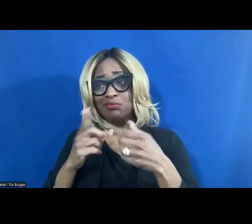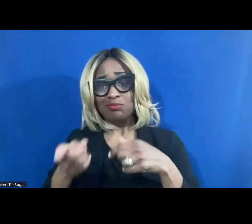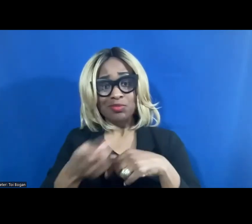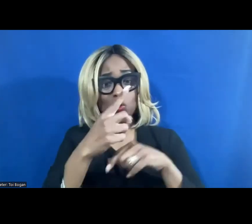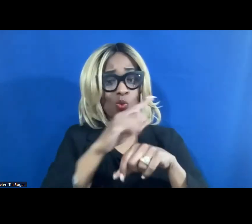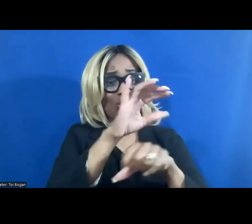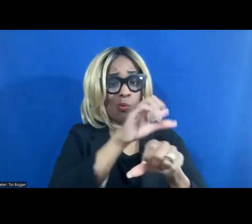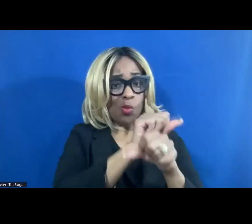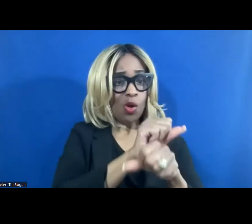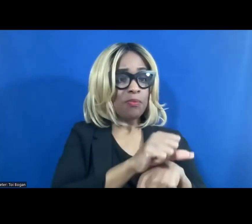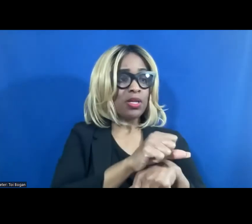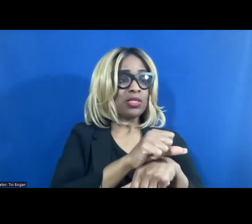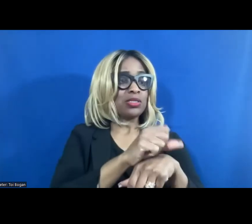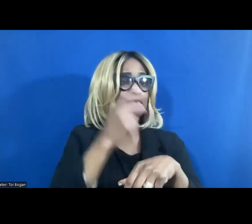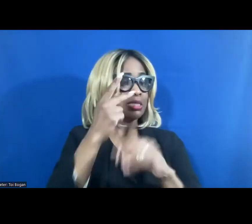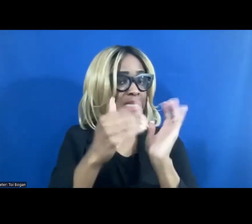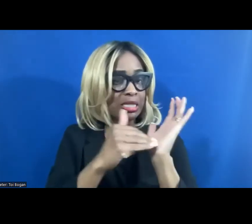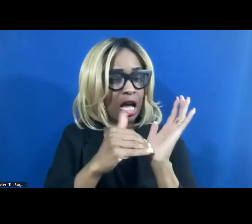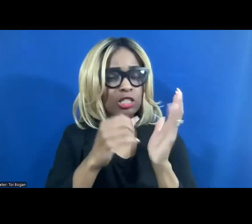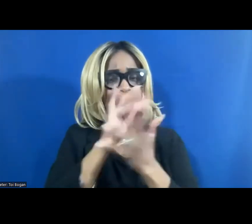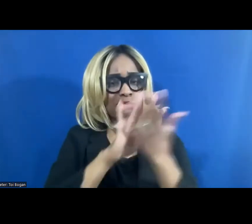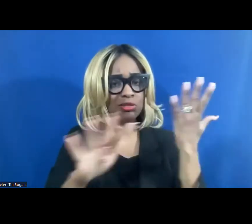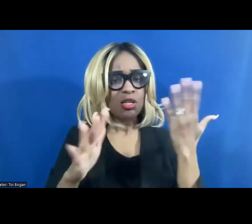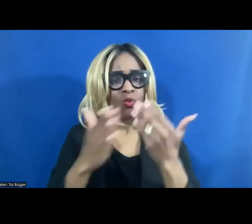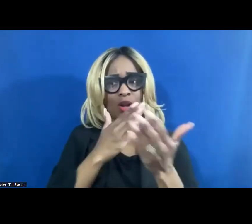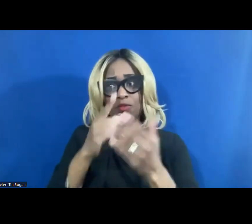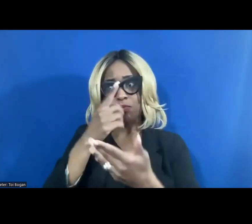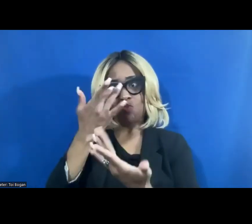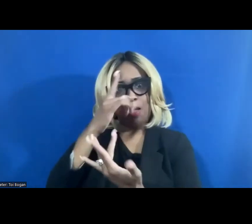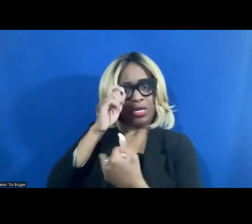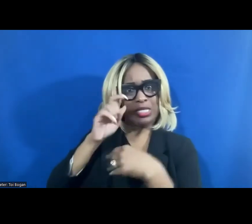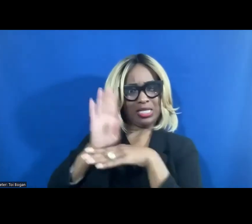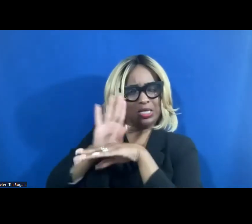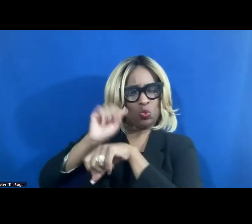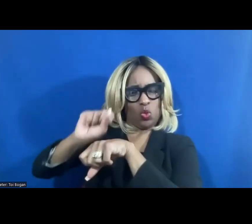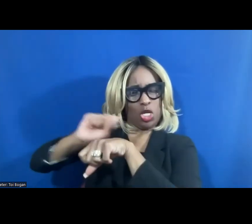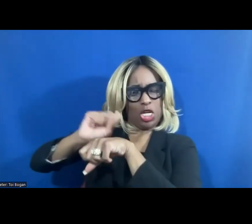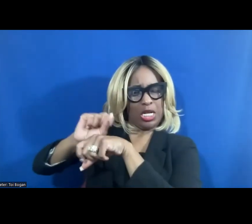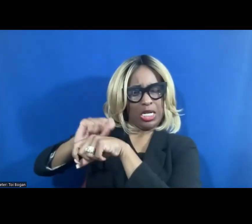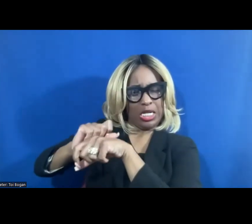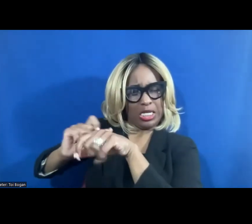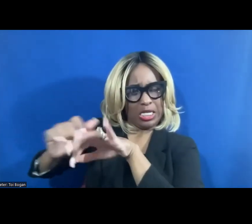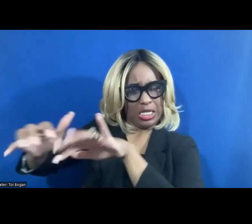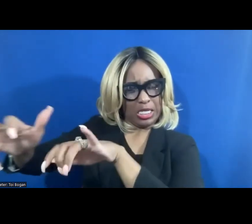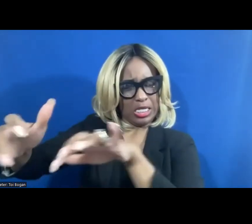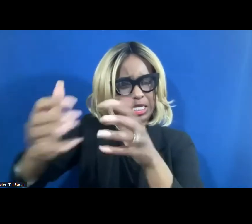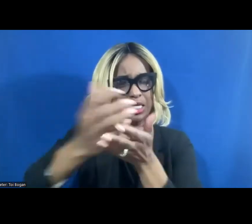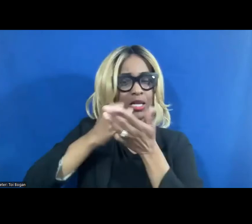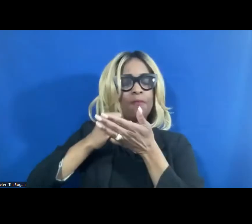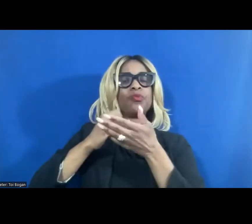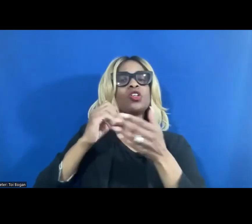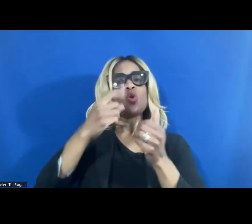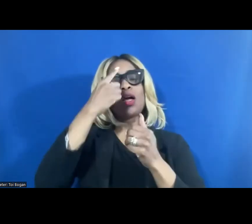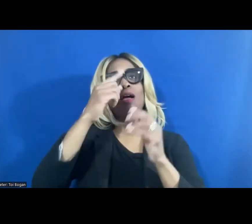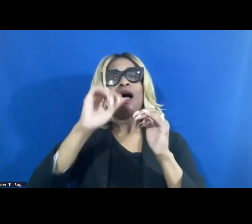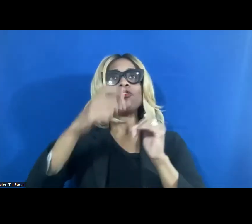right? So again, we really have to think about how we design our healthcare programs, and